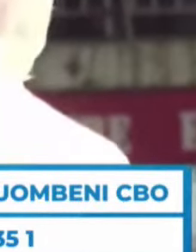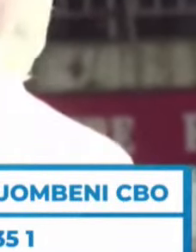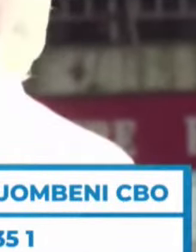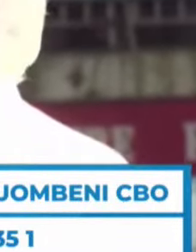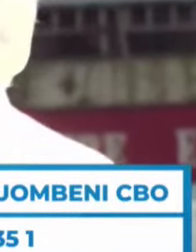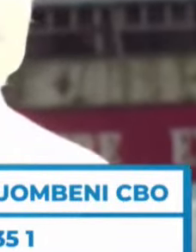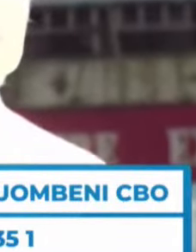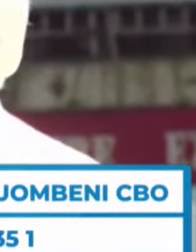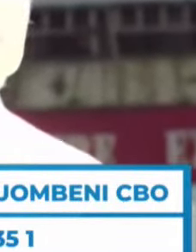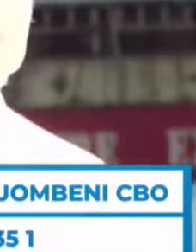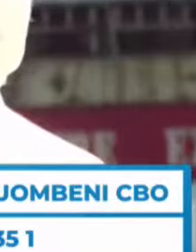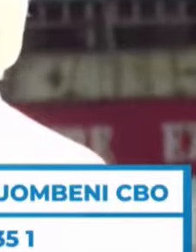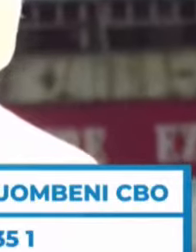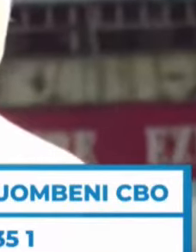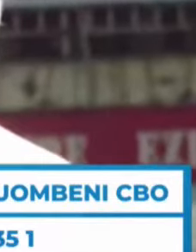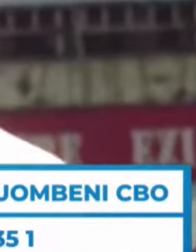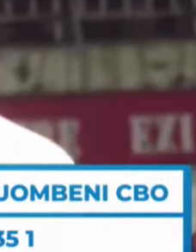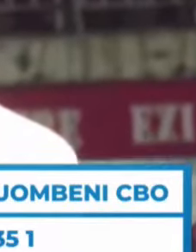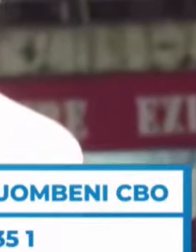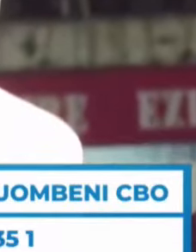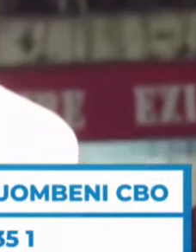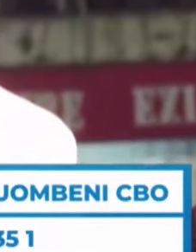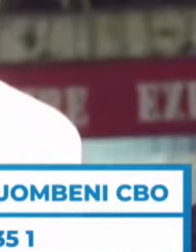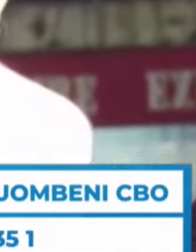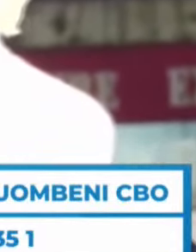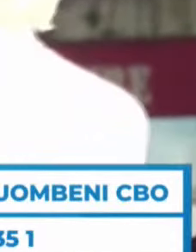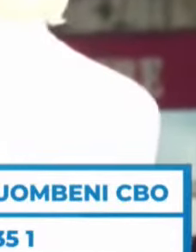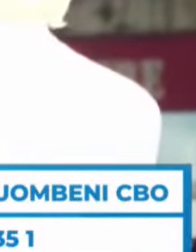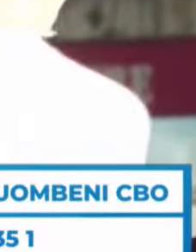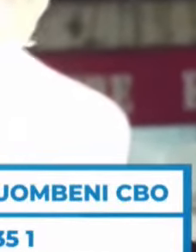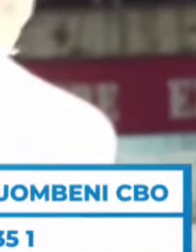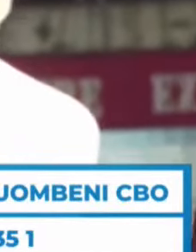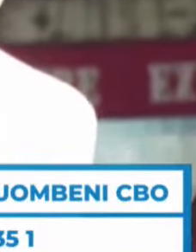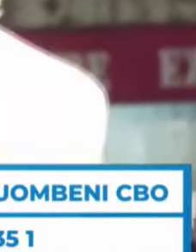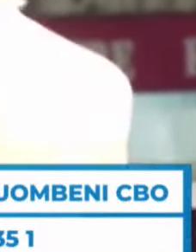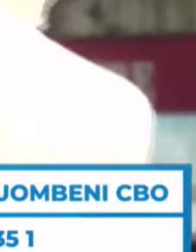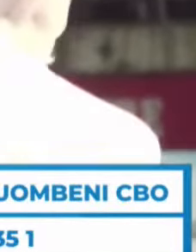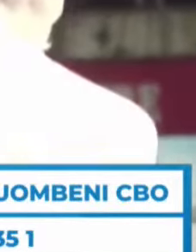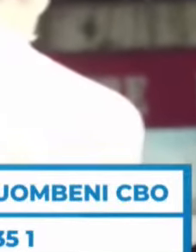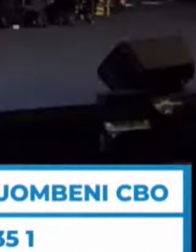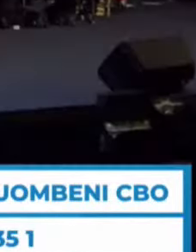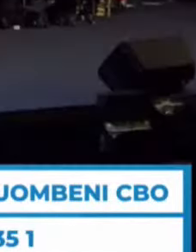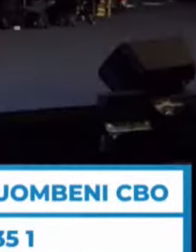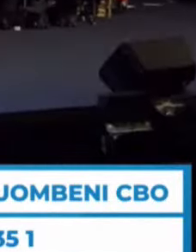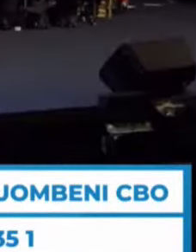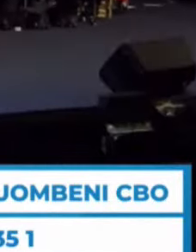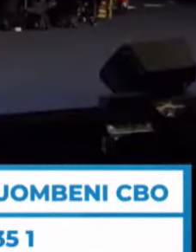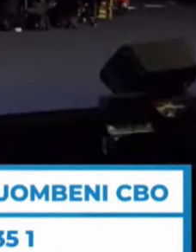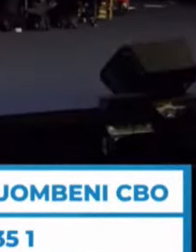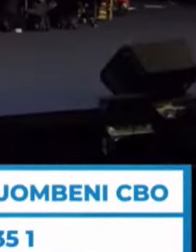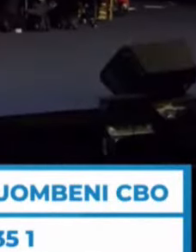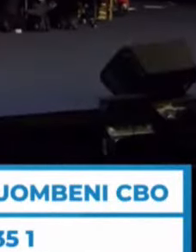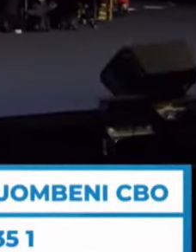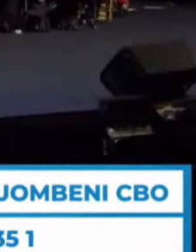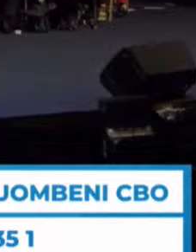owed money can I tell him the government of the United